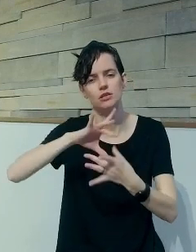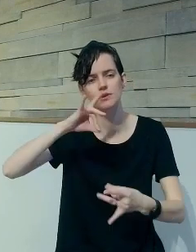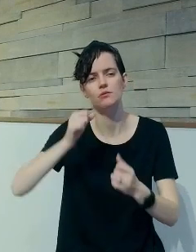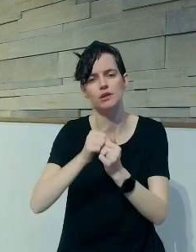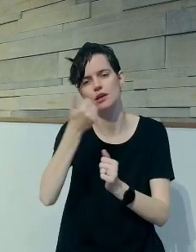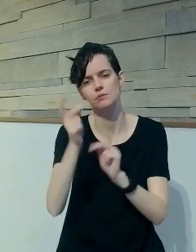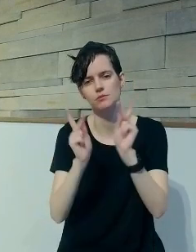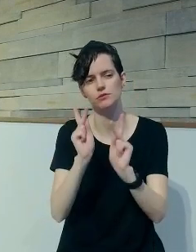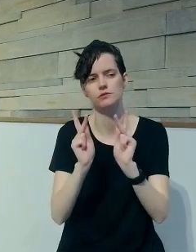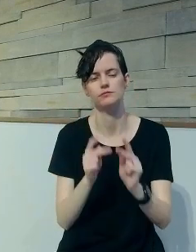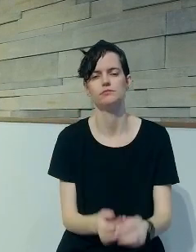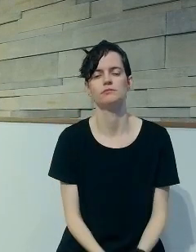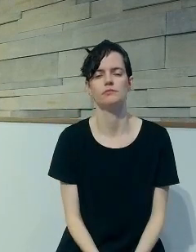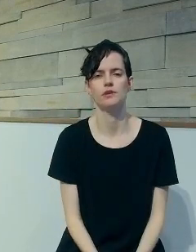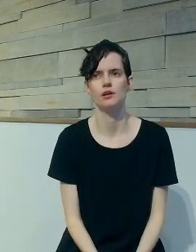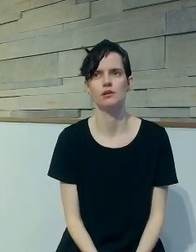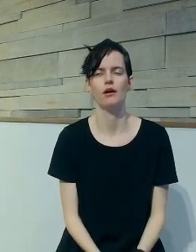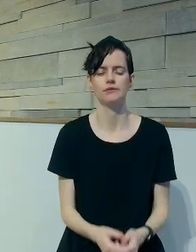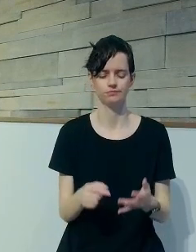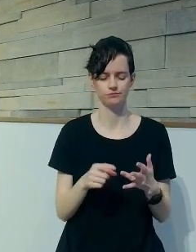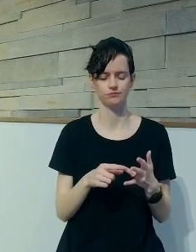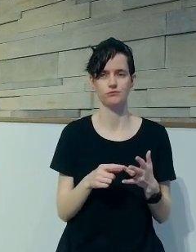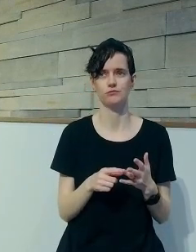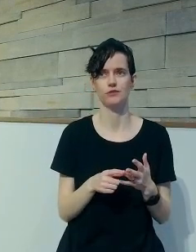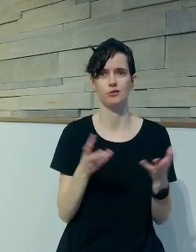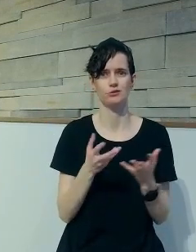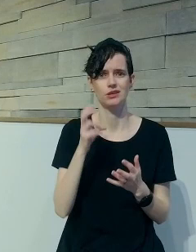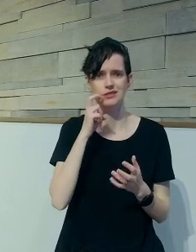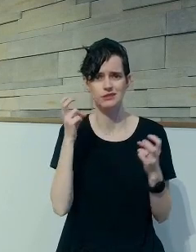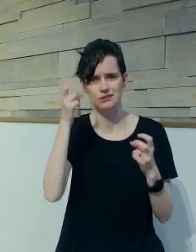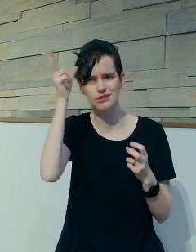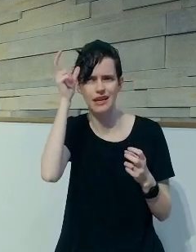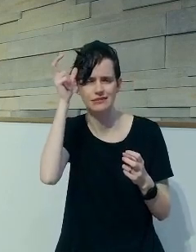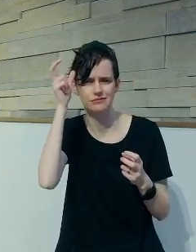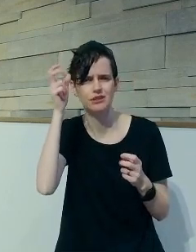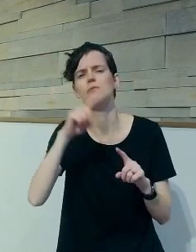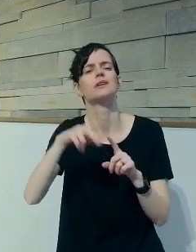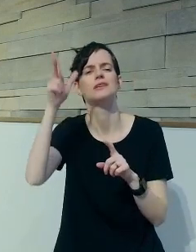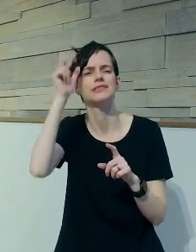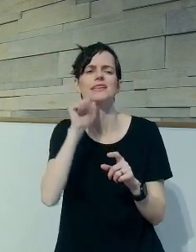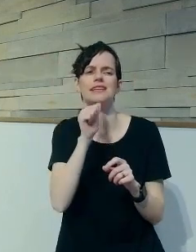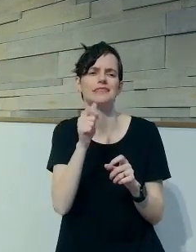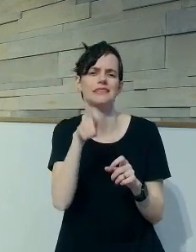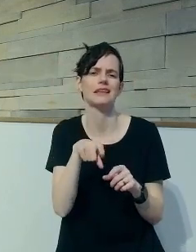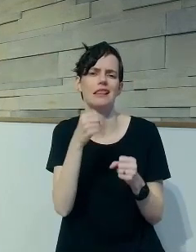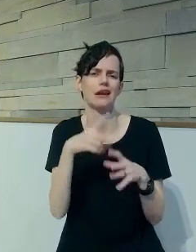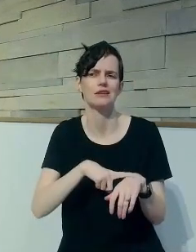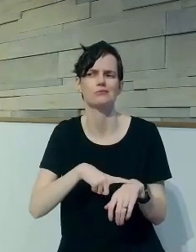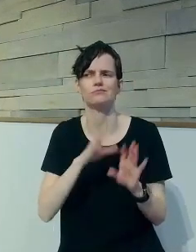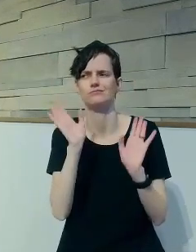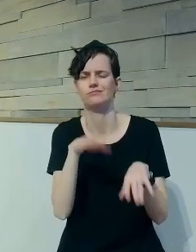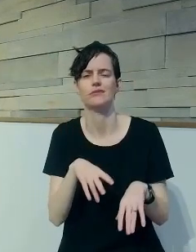others. Well, what's with Satan? And I know I don't have a whole lot of time, but he doesn't deserve a lot of time, does he? All right.